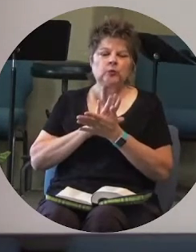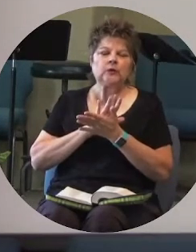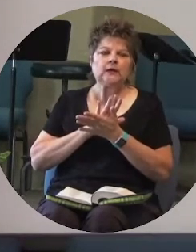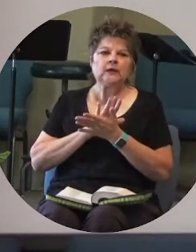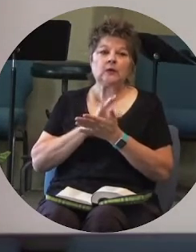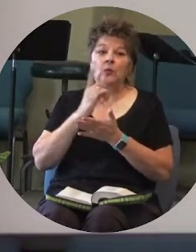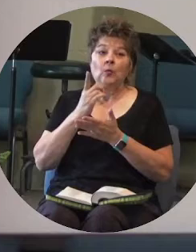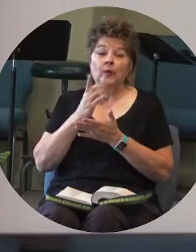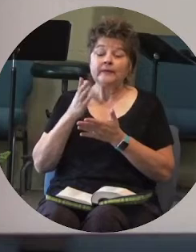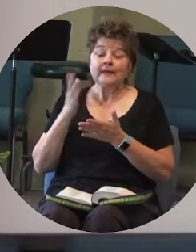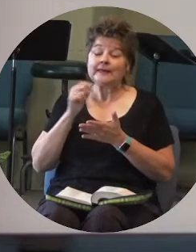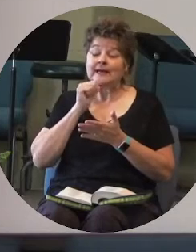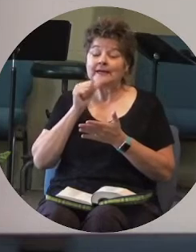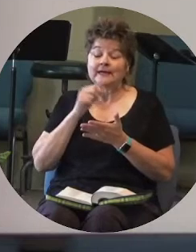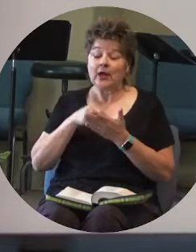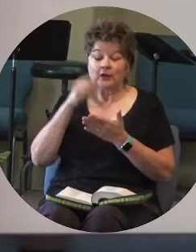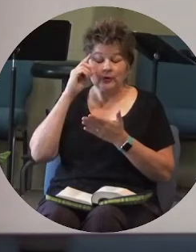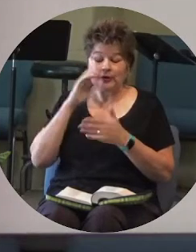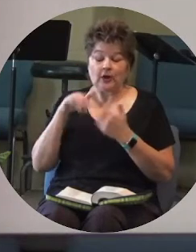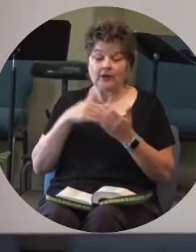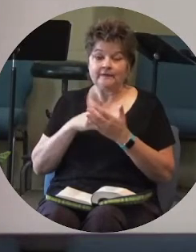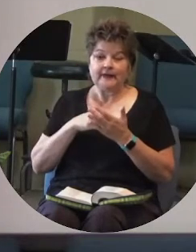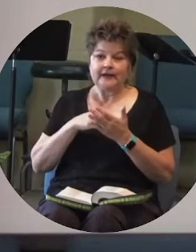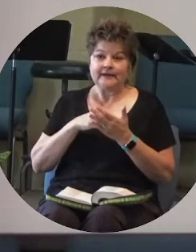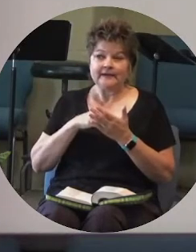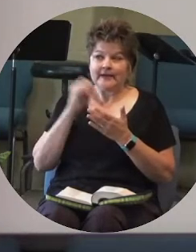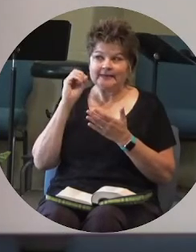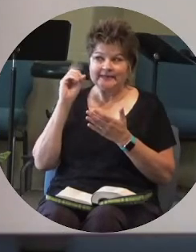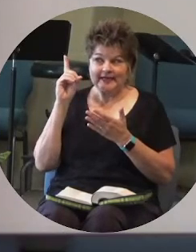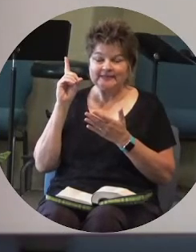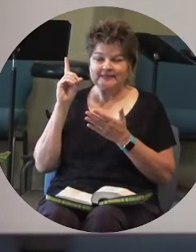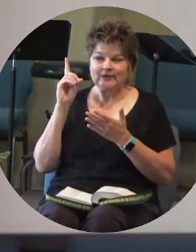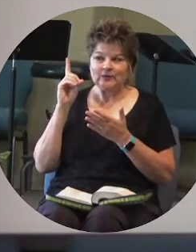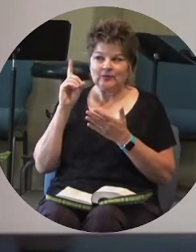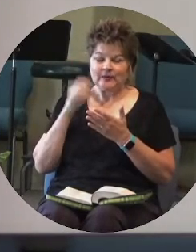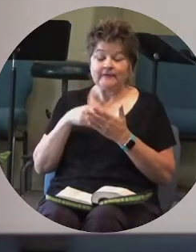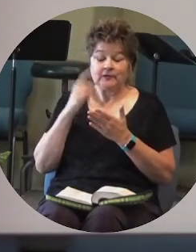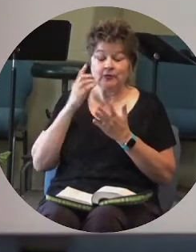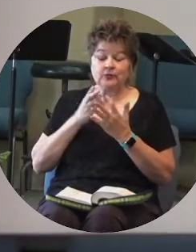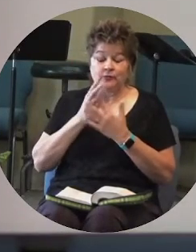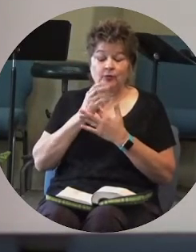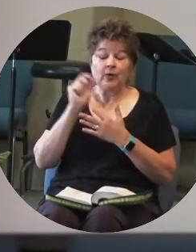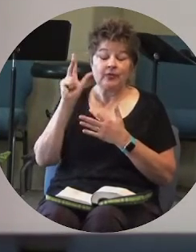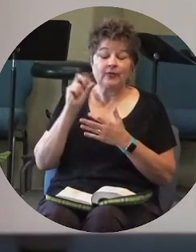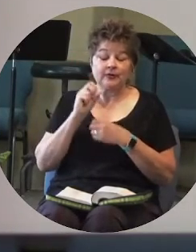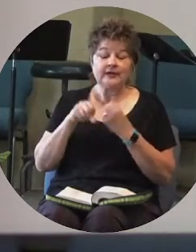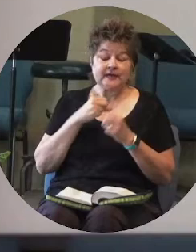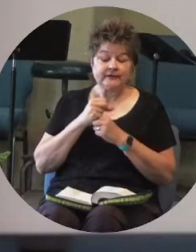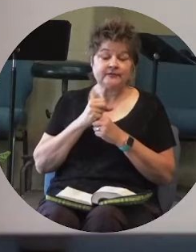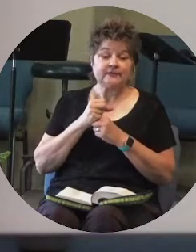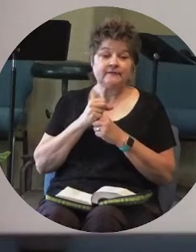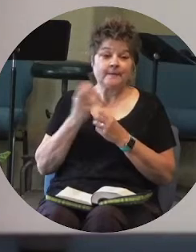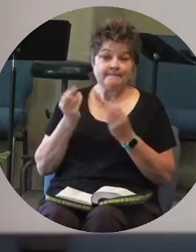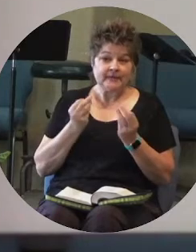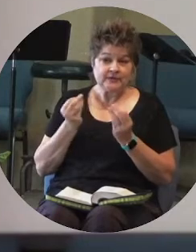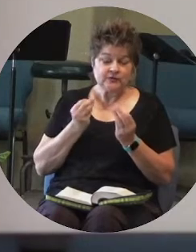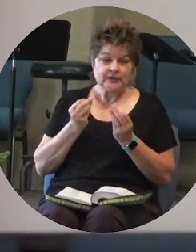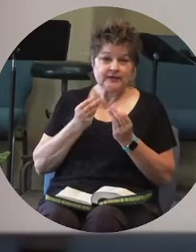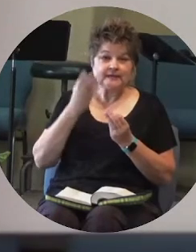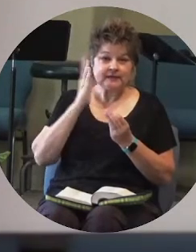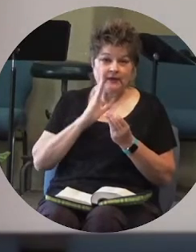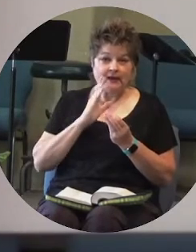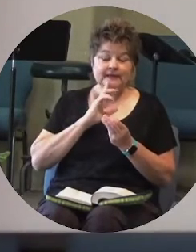I didn't learn in all of that education, but I've learned through almost 30 years of being in the ministry, is that God is your